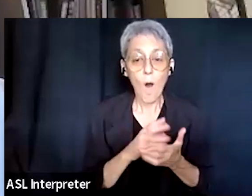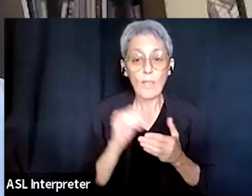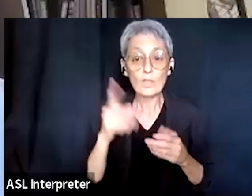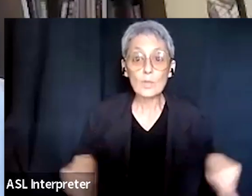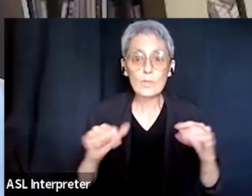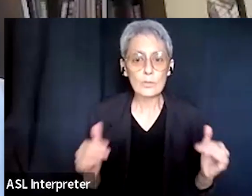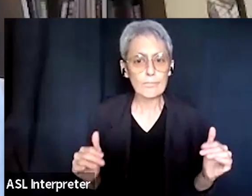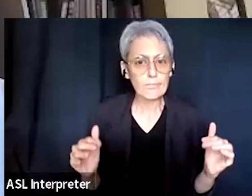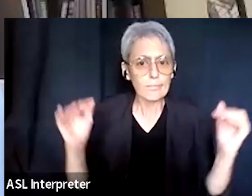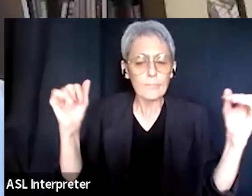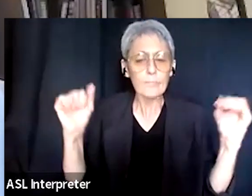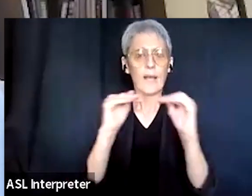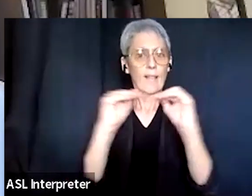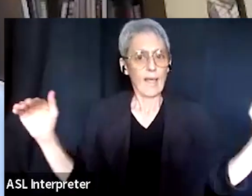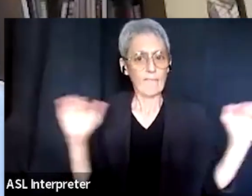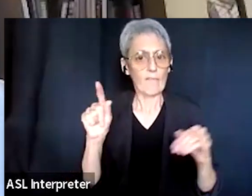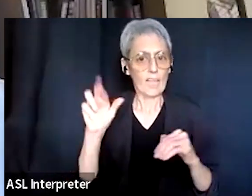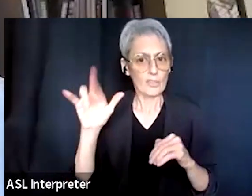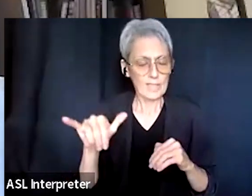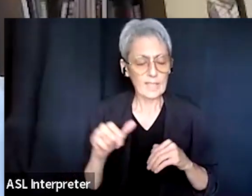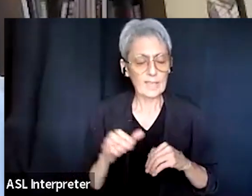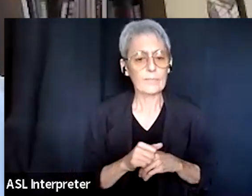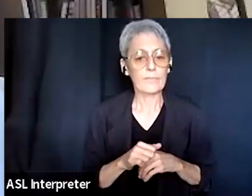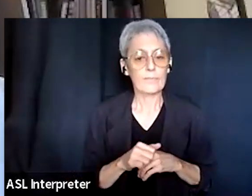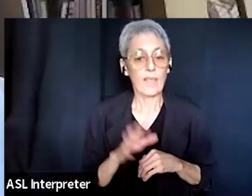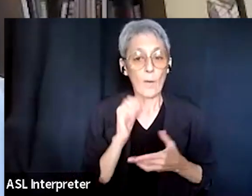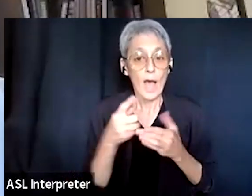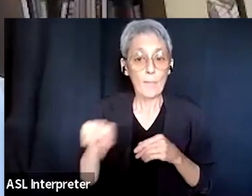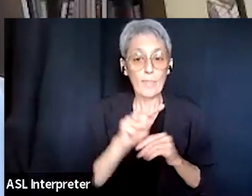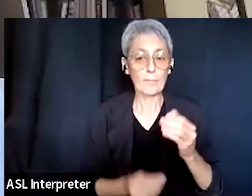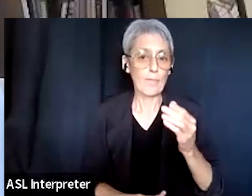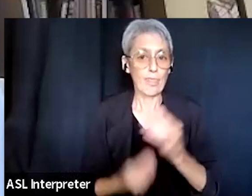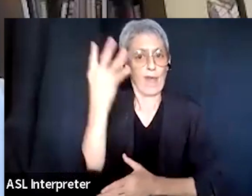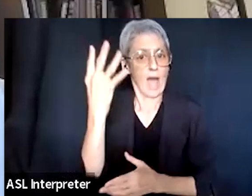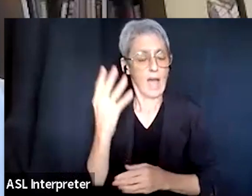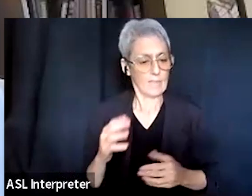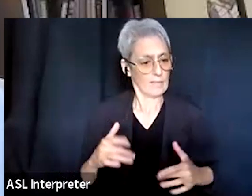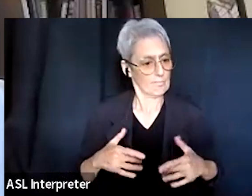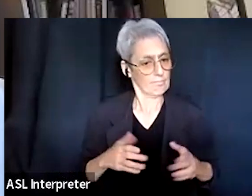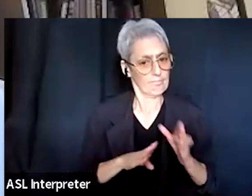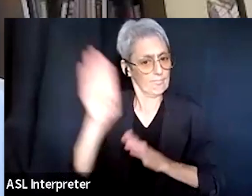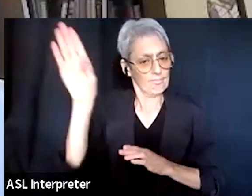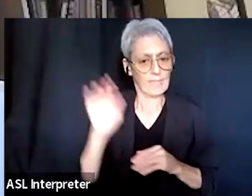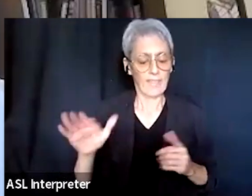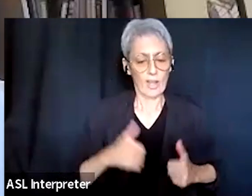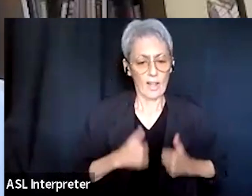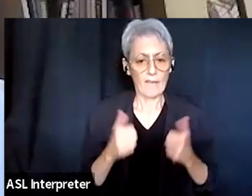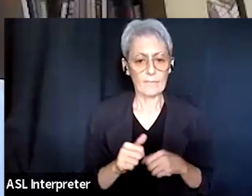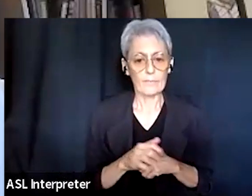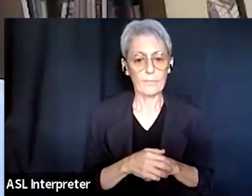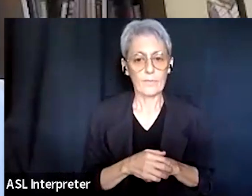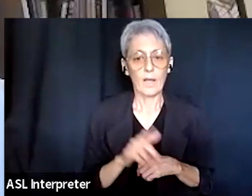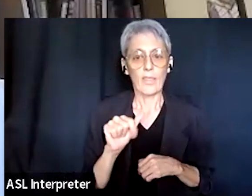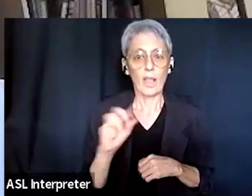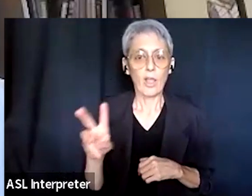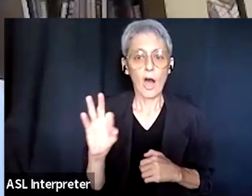of literacy that is going to help them thrive in their lives. I think of it, though, as the law of unintended